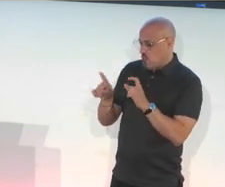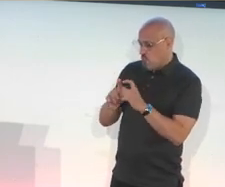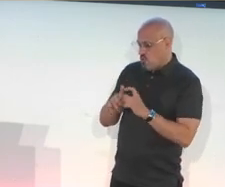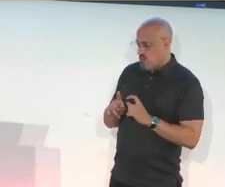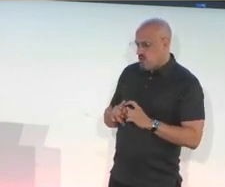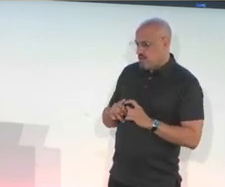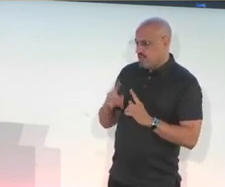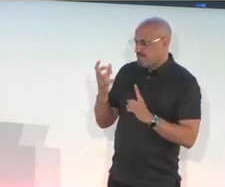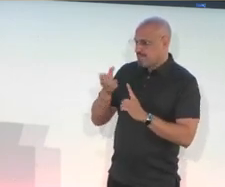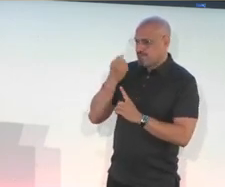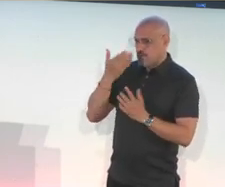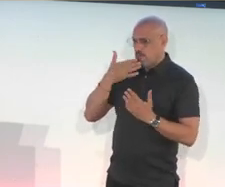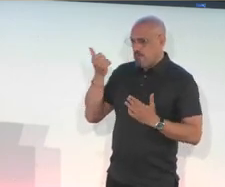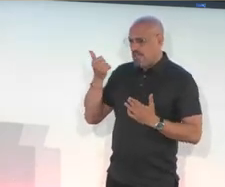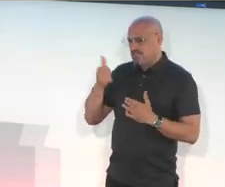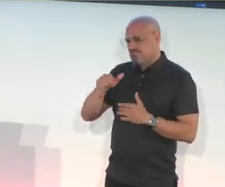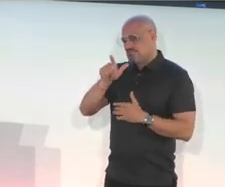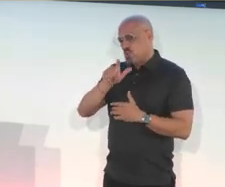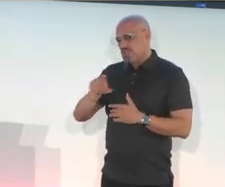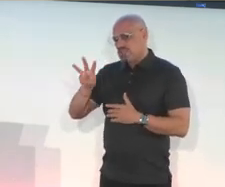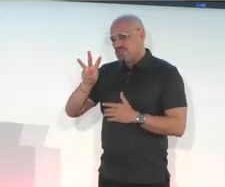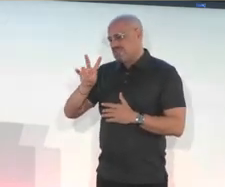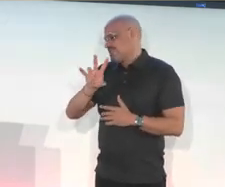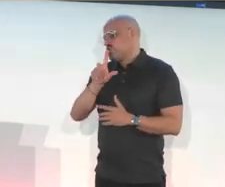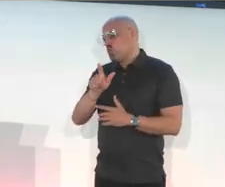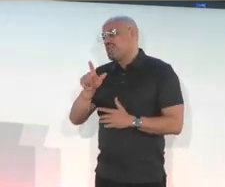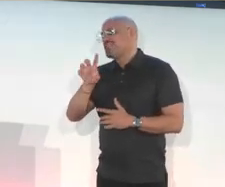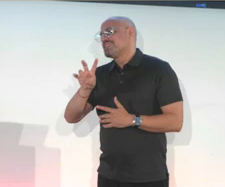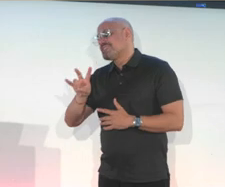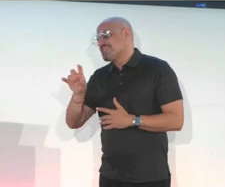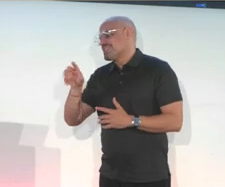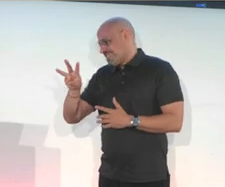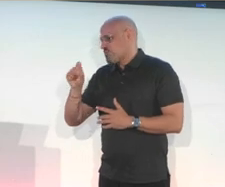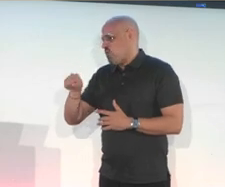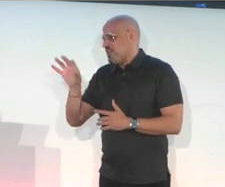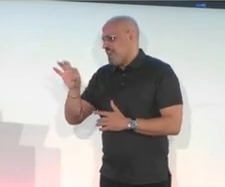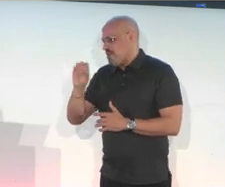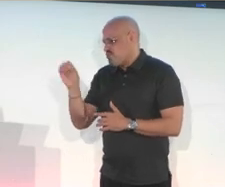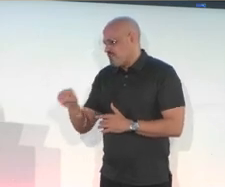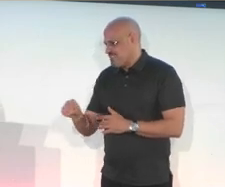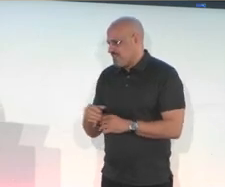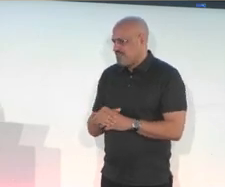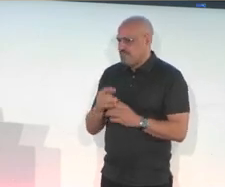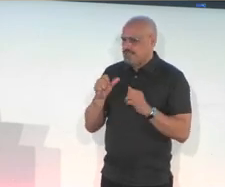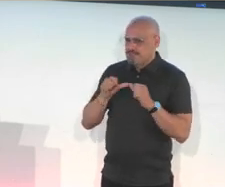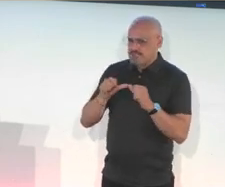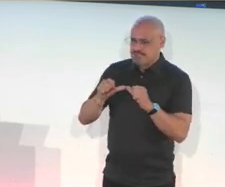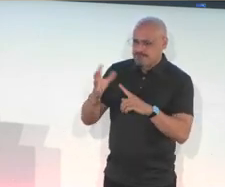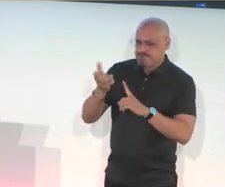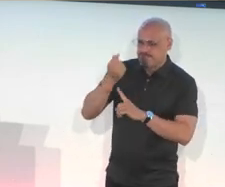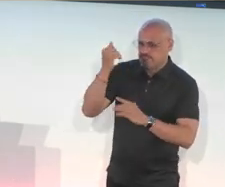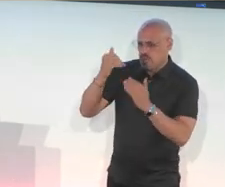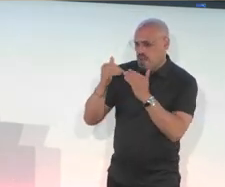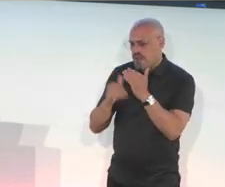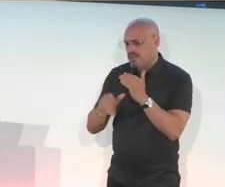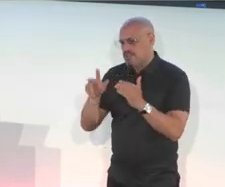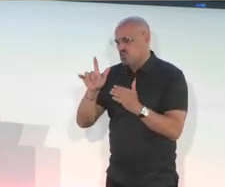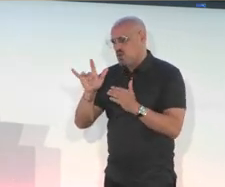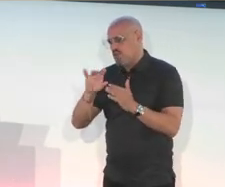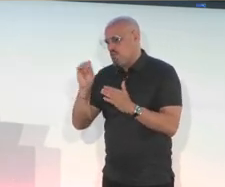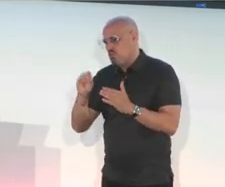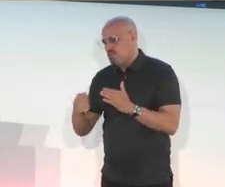best was 26.9%, and it consistently achieved less than 35% in word error